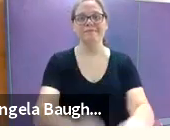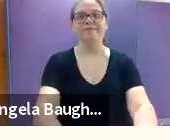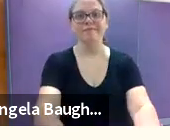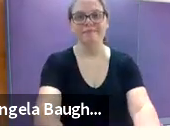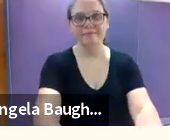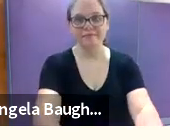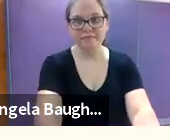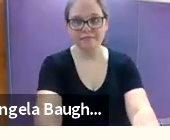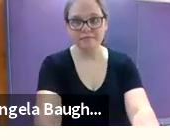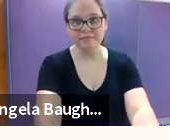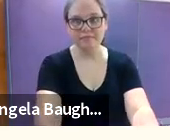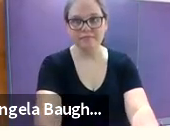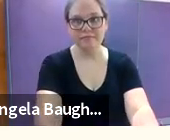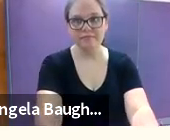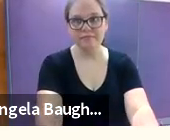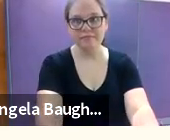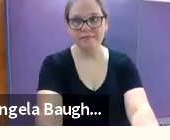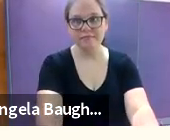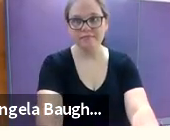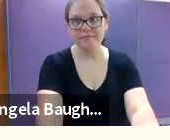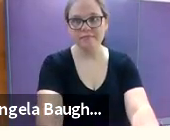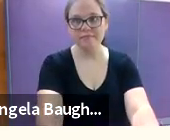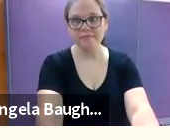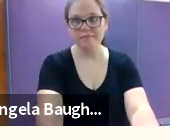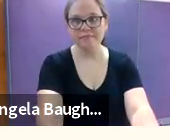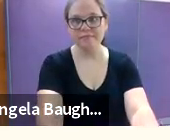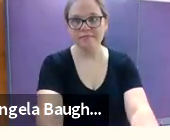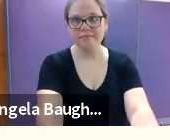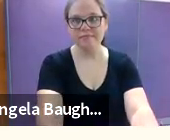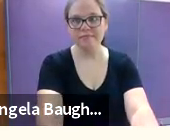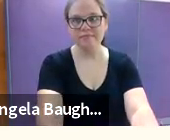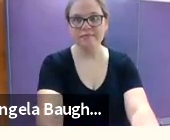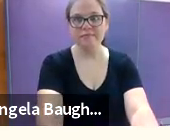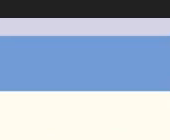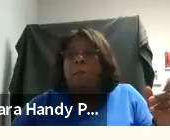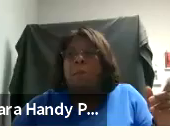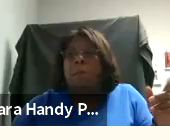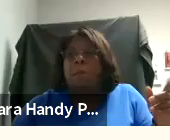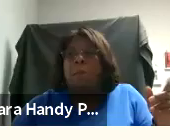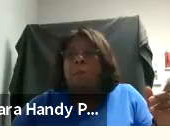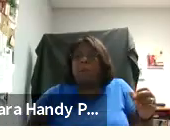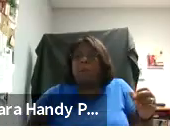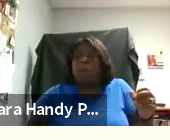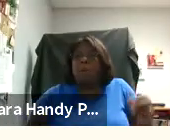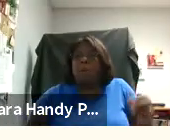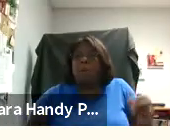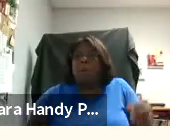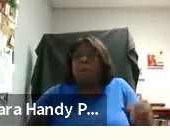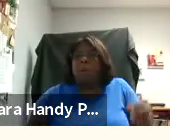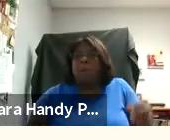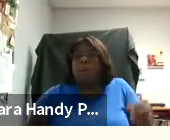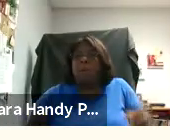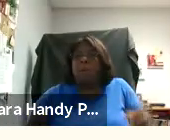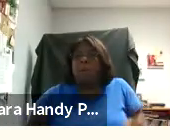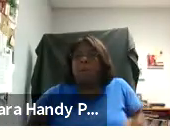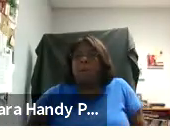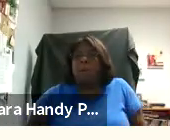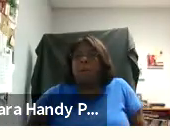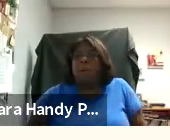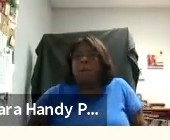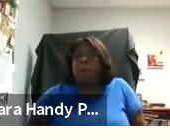handouts that we sent, and all of the handouts are on our website for any members of the public to view.